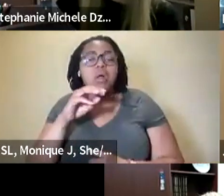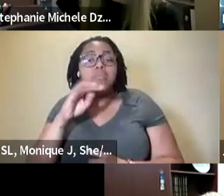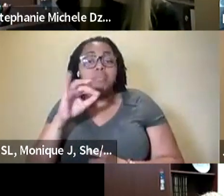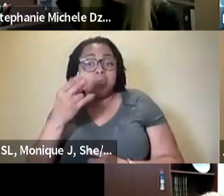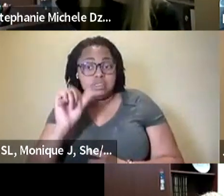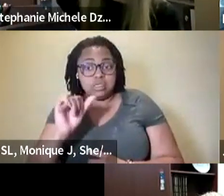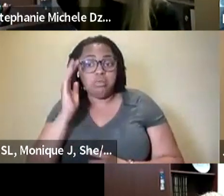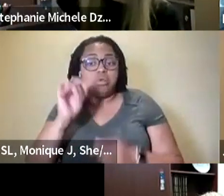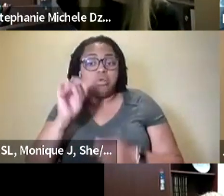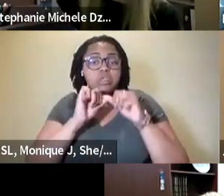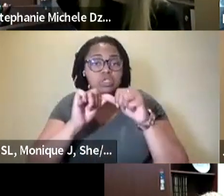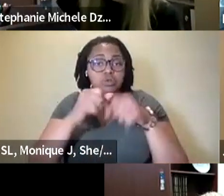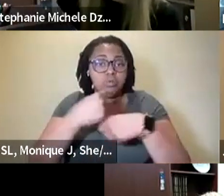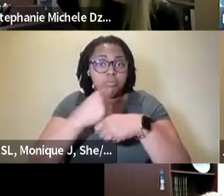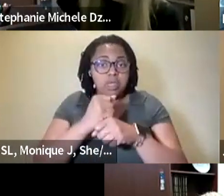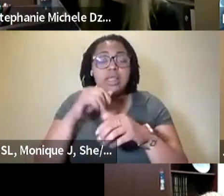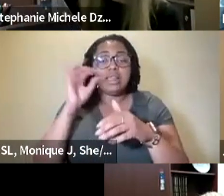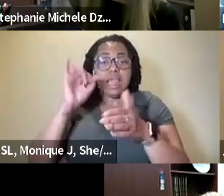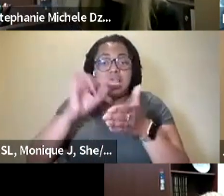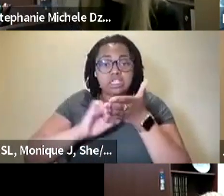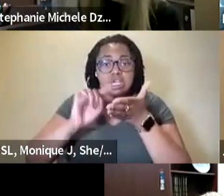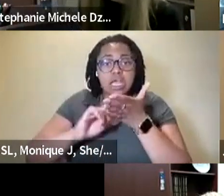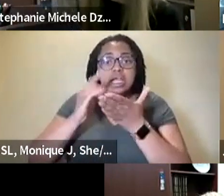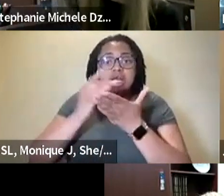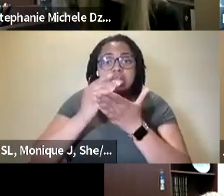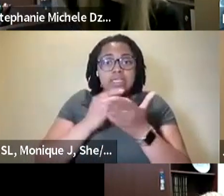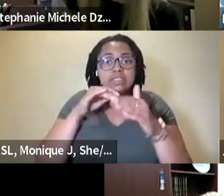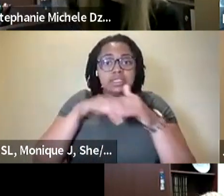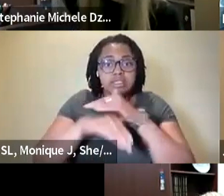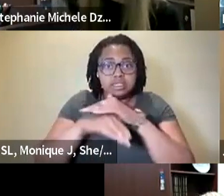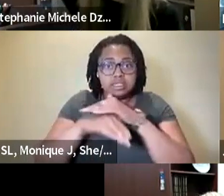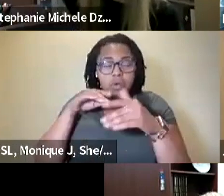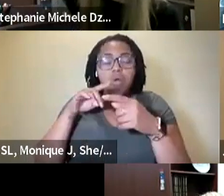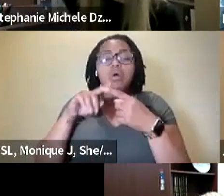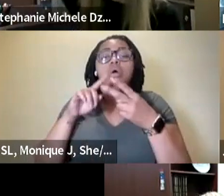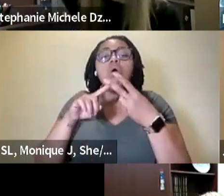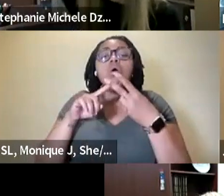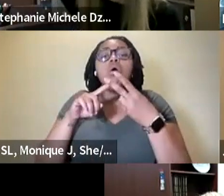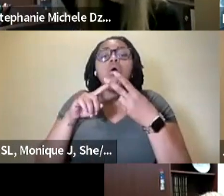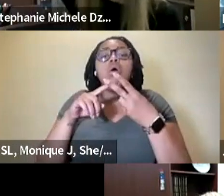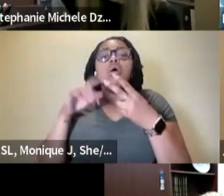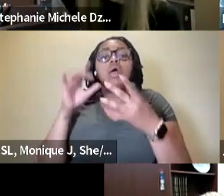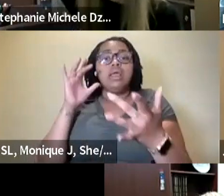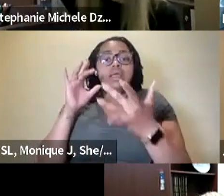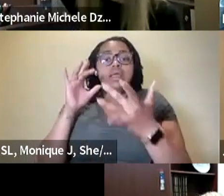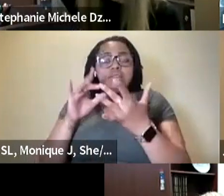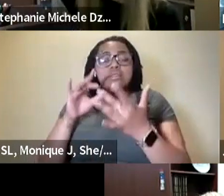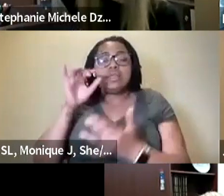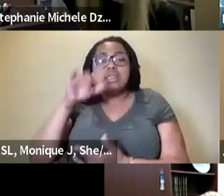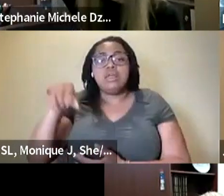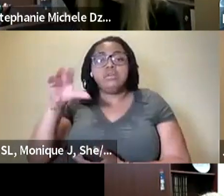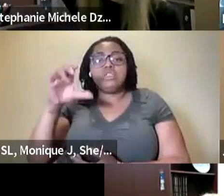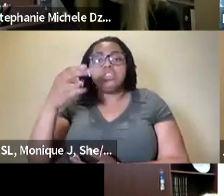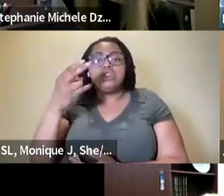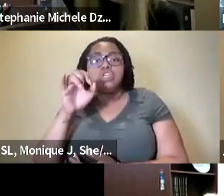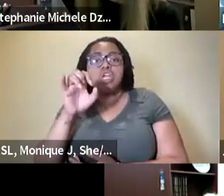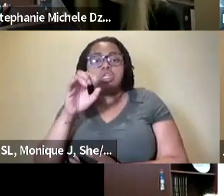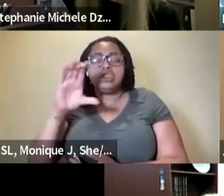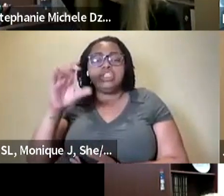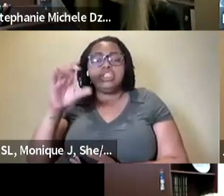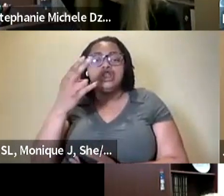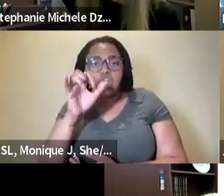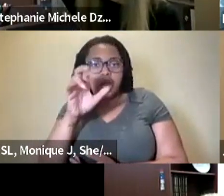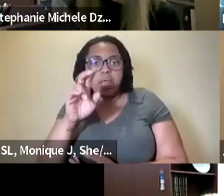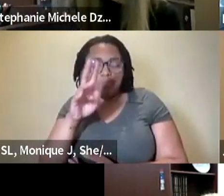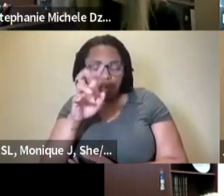on making the checklist accessible and contacting the Chamber of Commerce with Lauren Longmire to